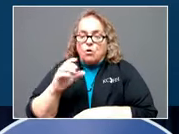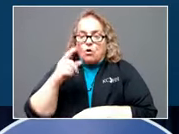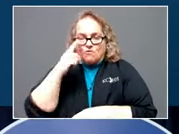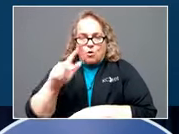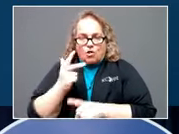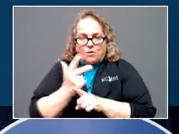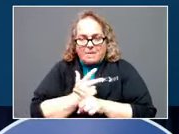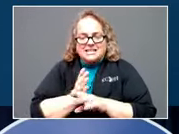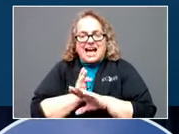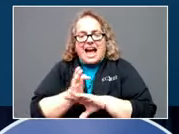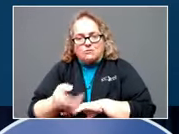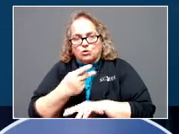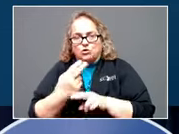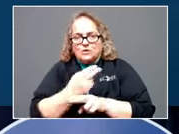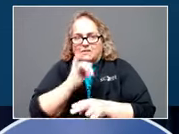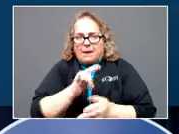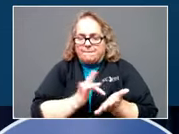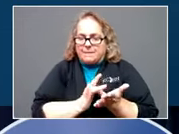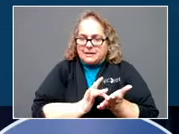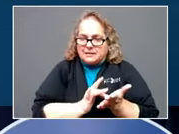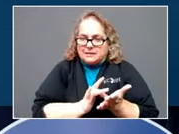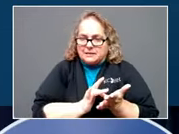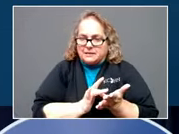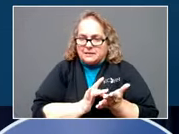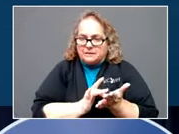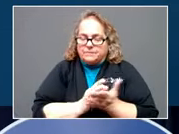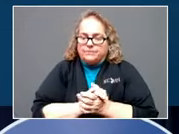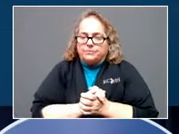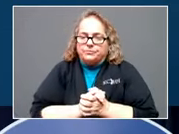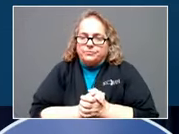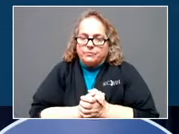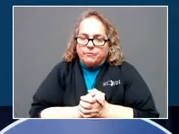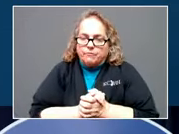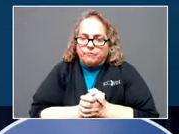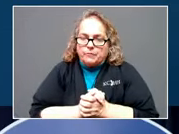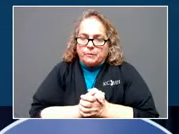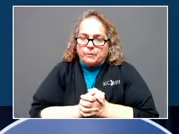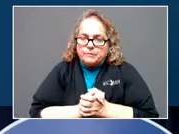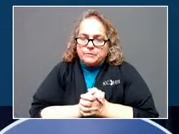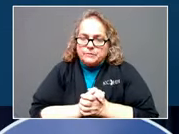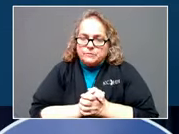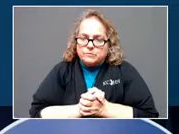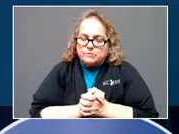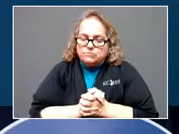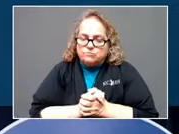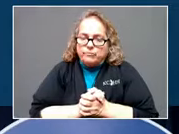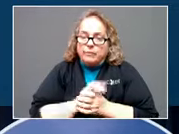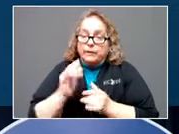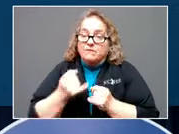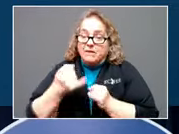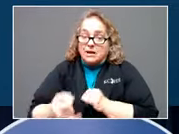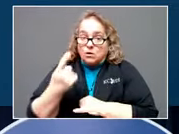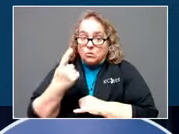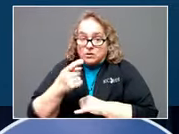the medication because of some of its characteristics. And I'll leave the details for that for another time. The final one, you can take that down, James, and